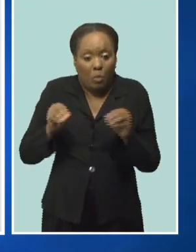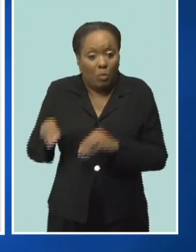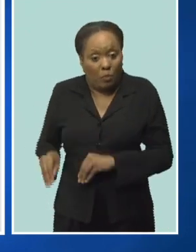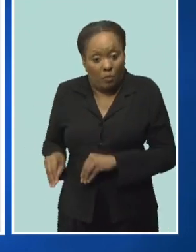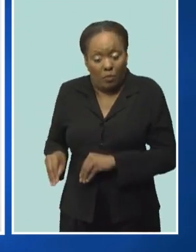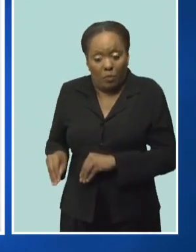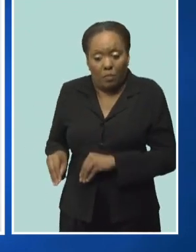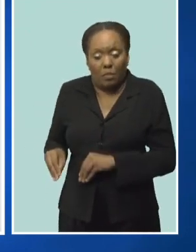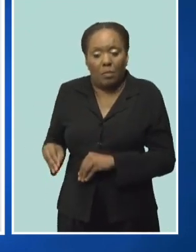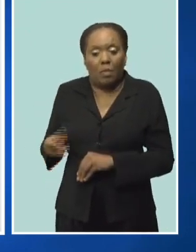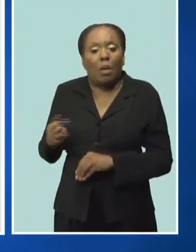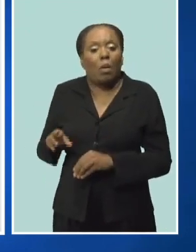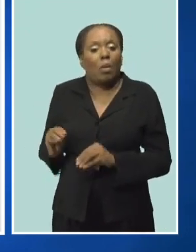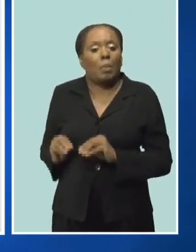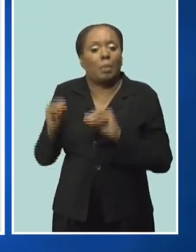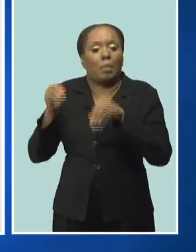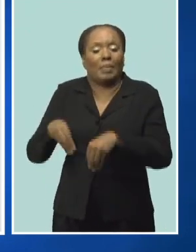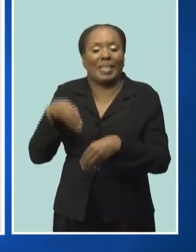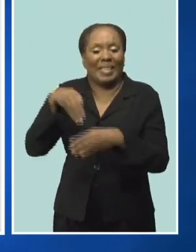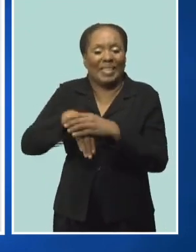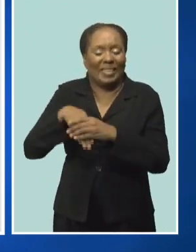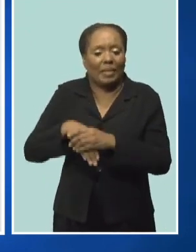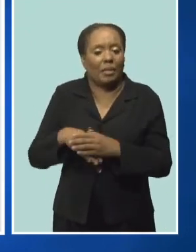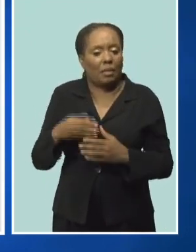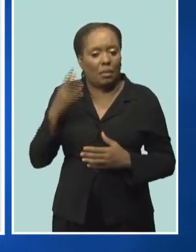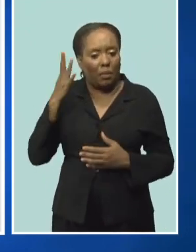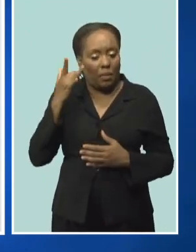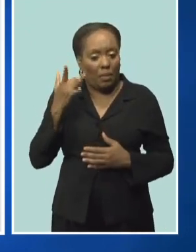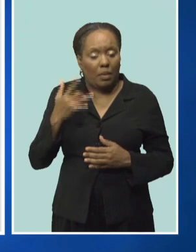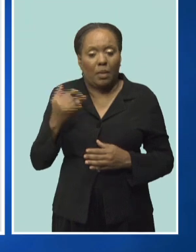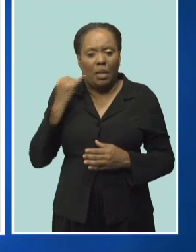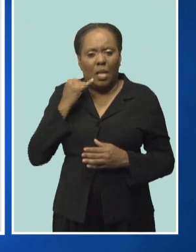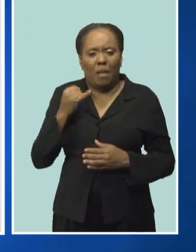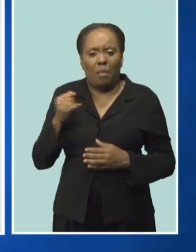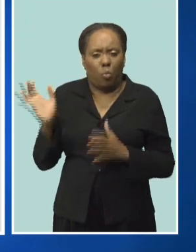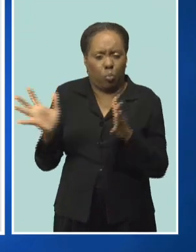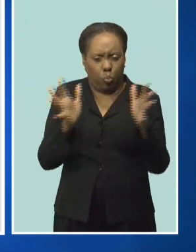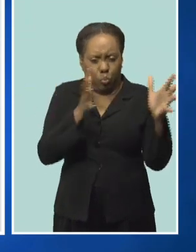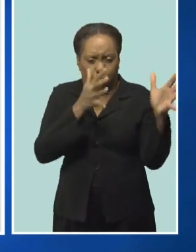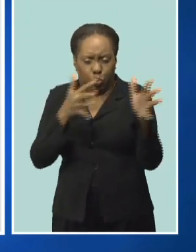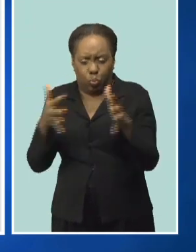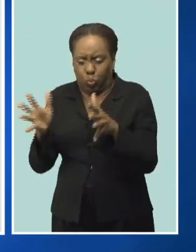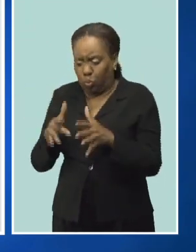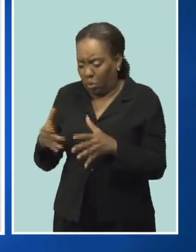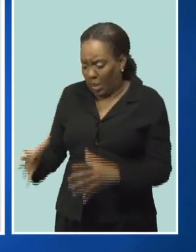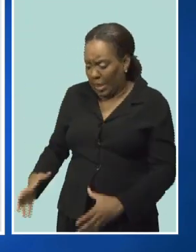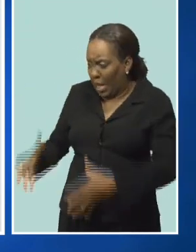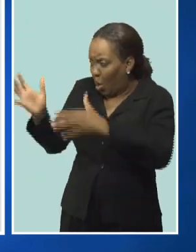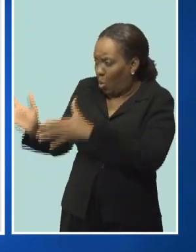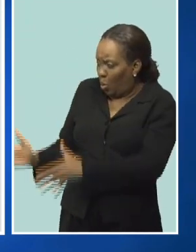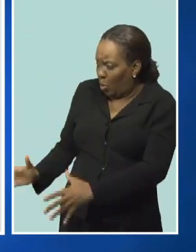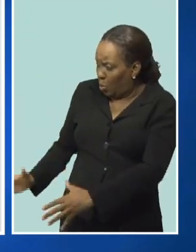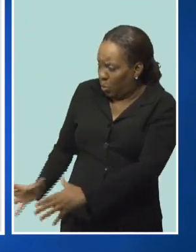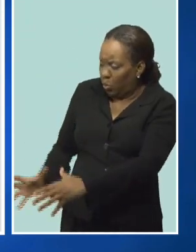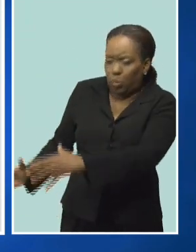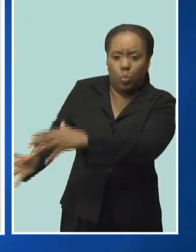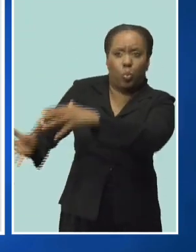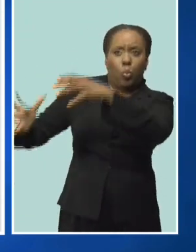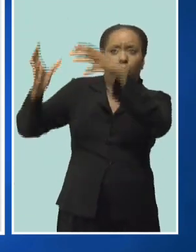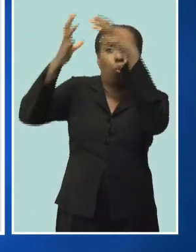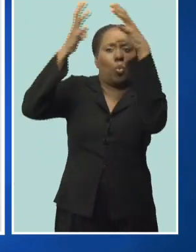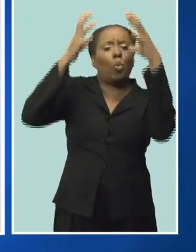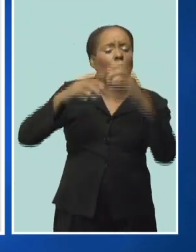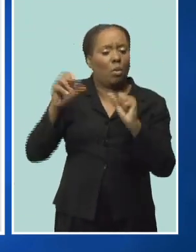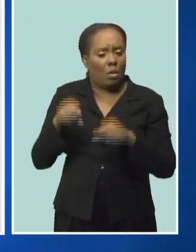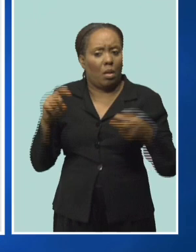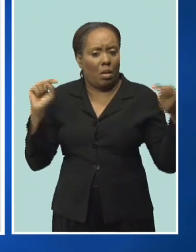down inside. Why? Because at the end of the day, if high winds come, they can become a missile or a projectile that can